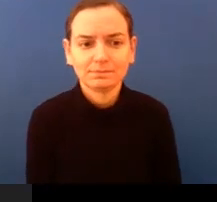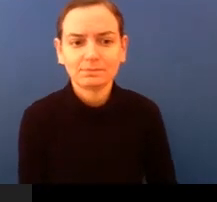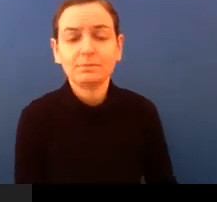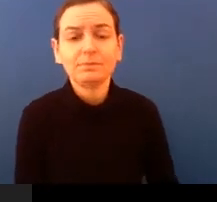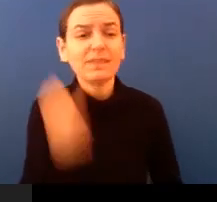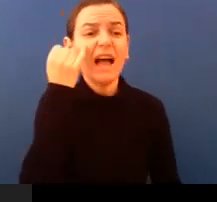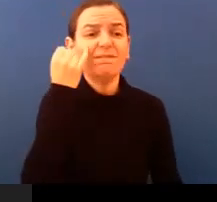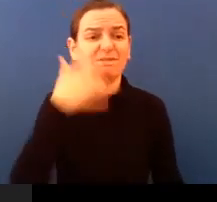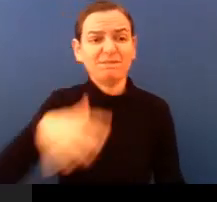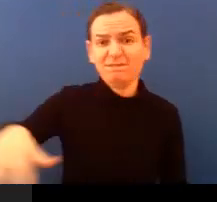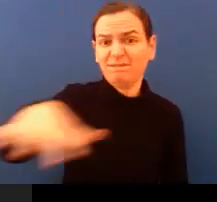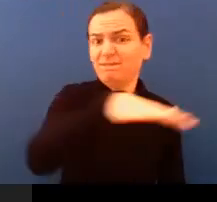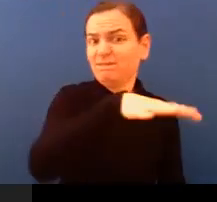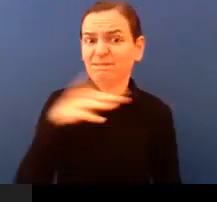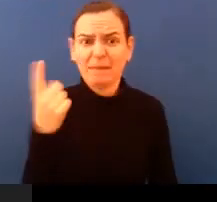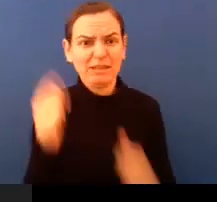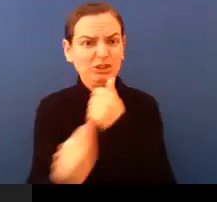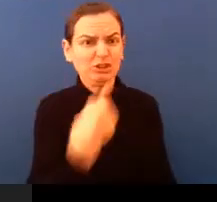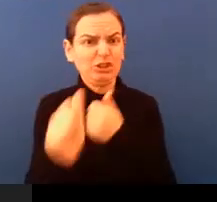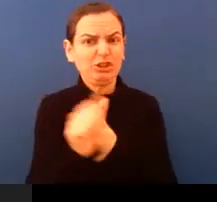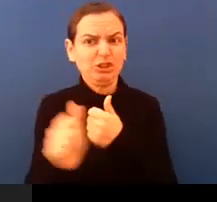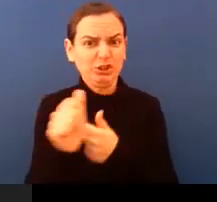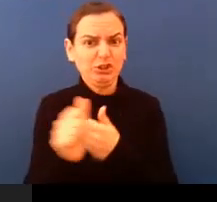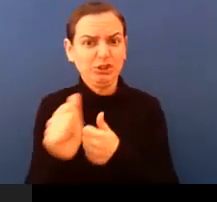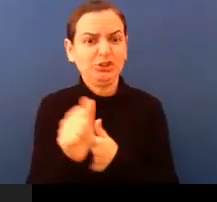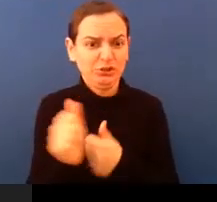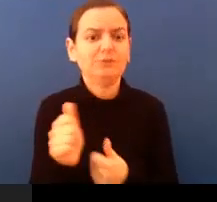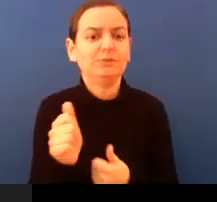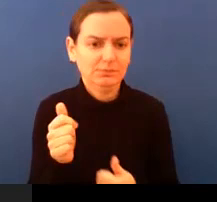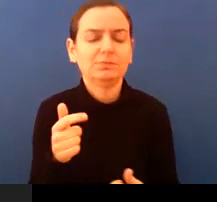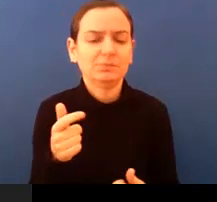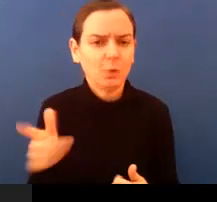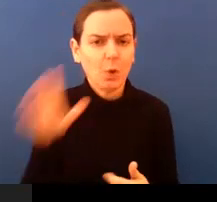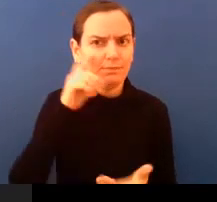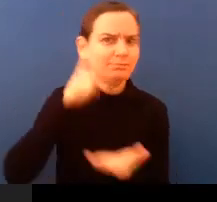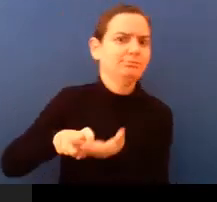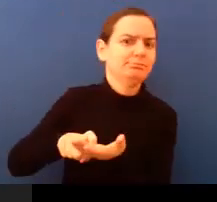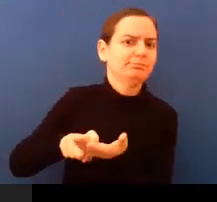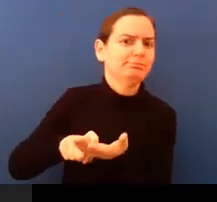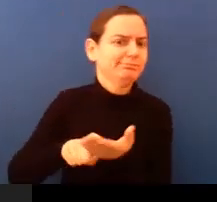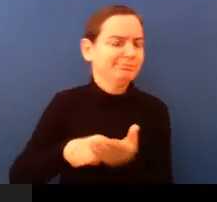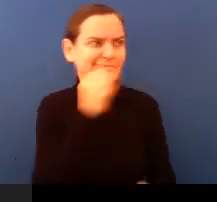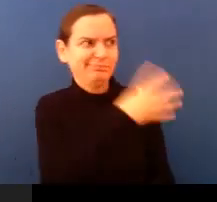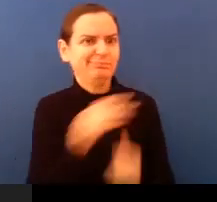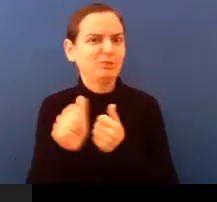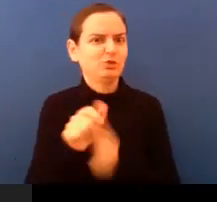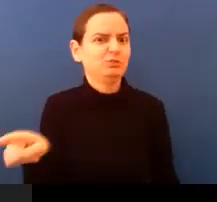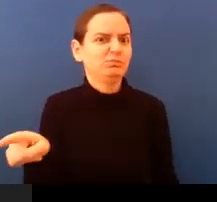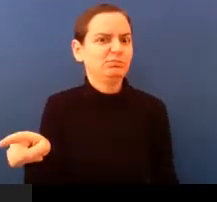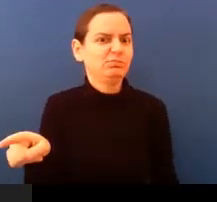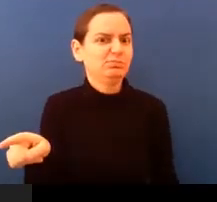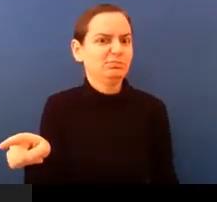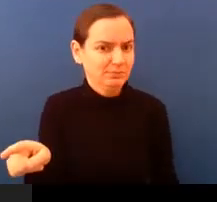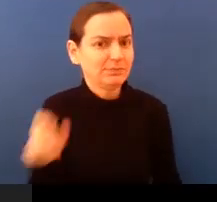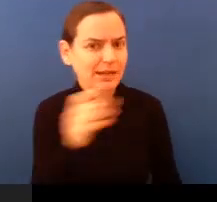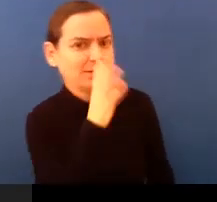the difference of the danger is. Is the dog distracted or is it a real danger? I've had many people